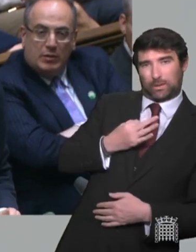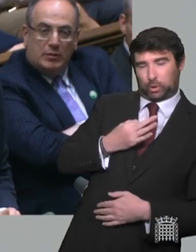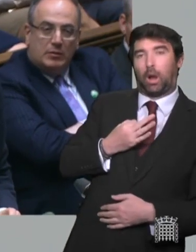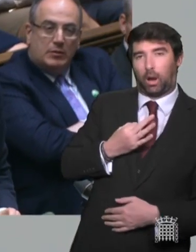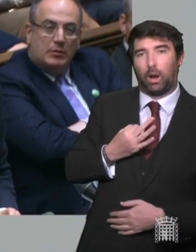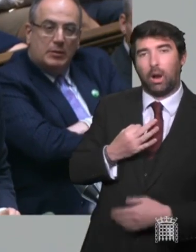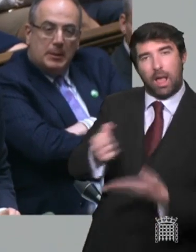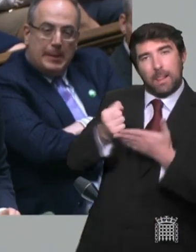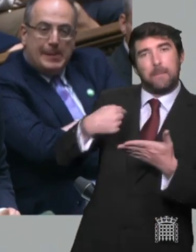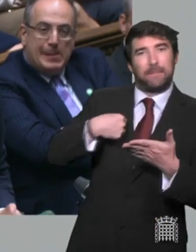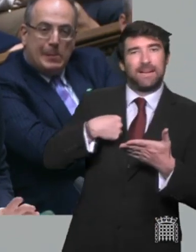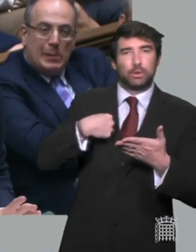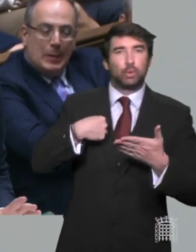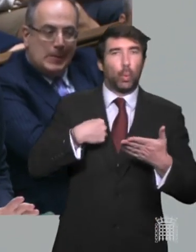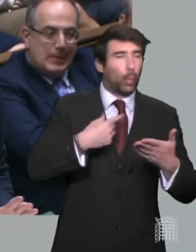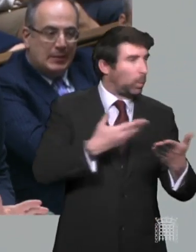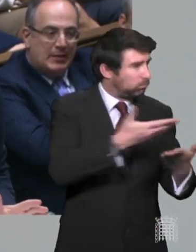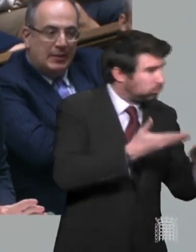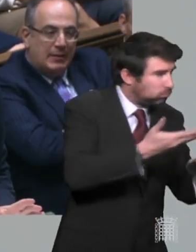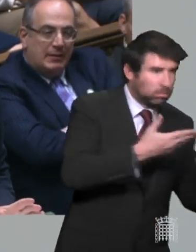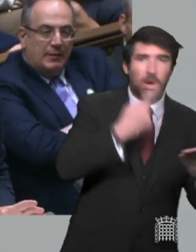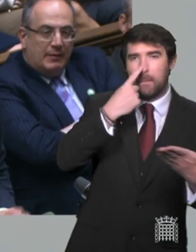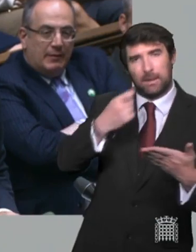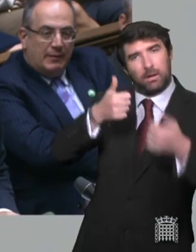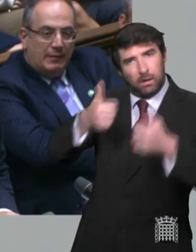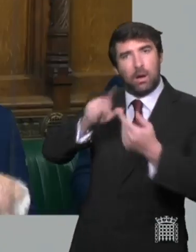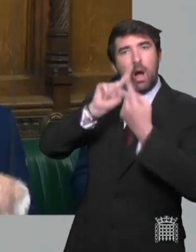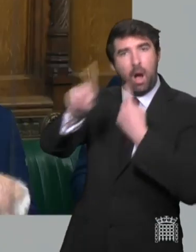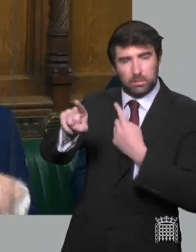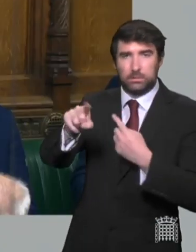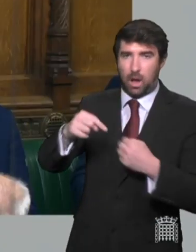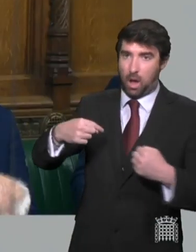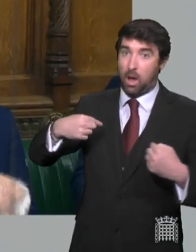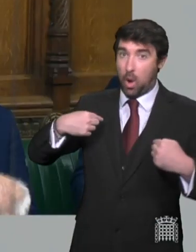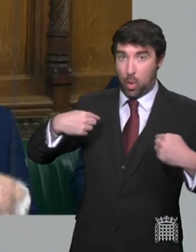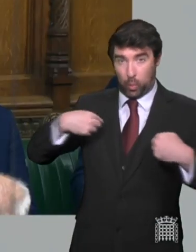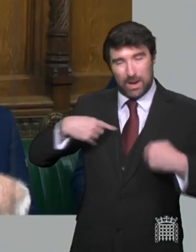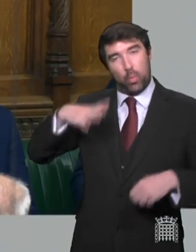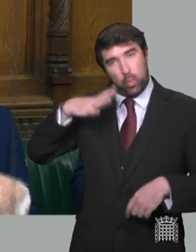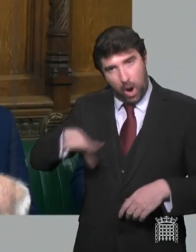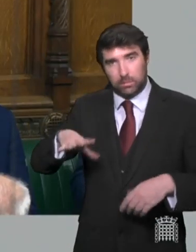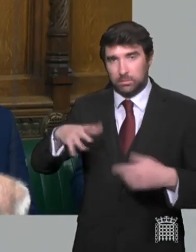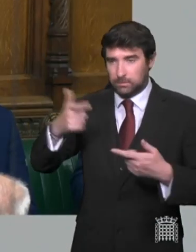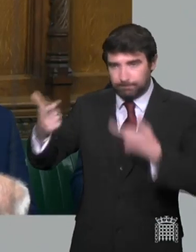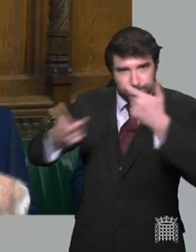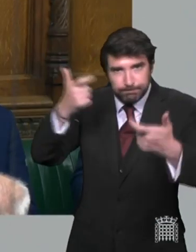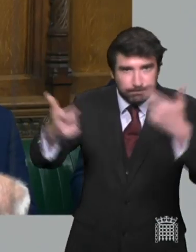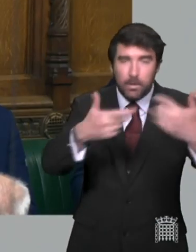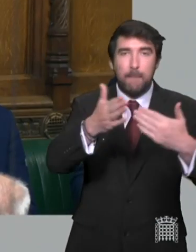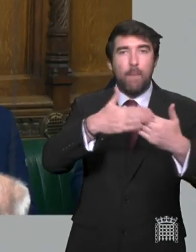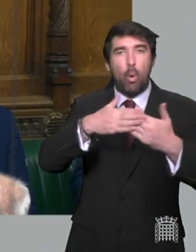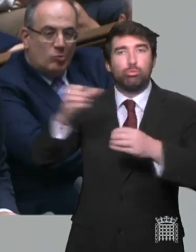into HGV driving, which is a great and well-remunerated profession, including by ramping up